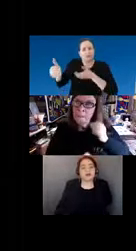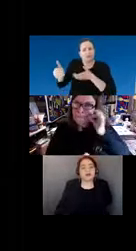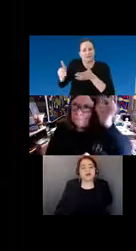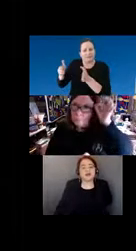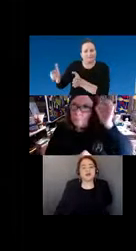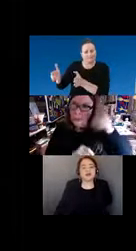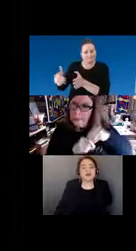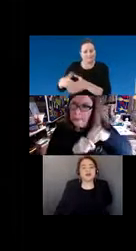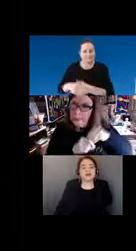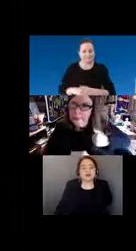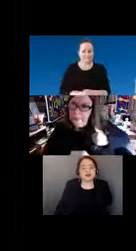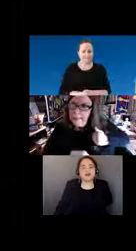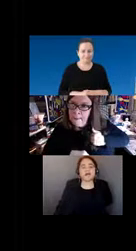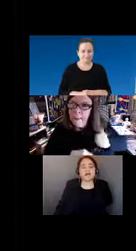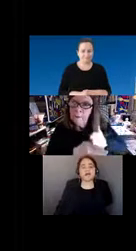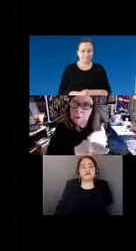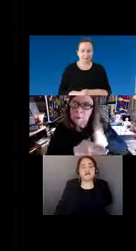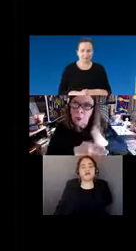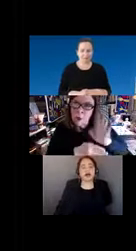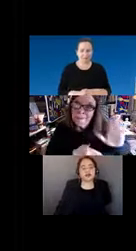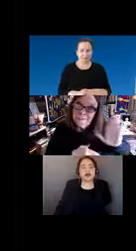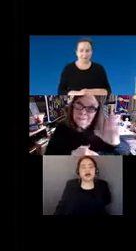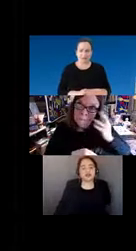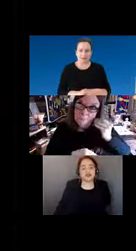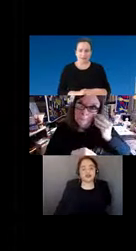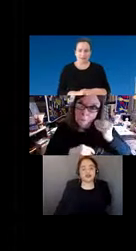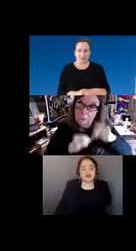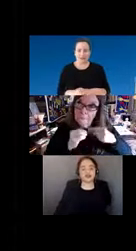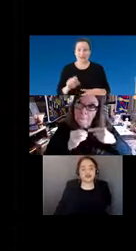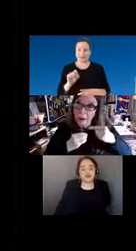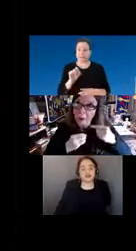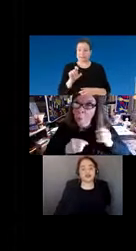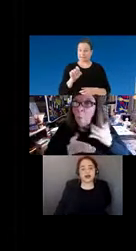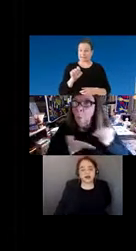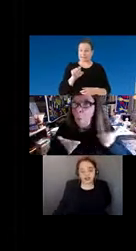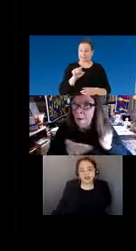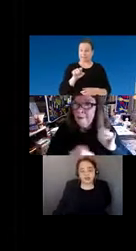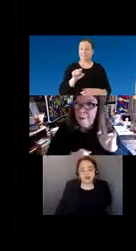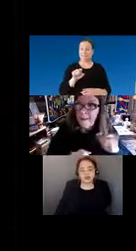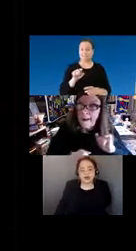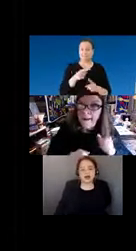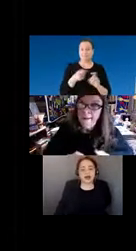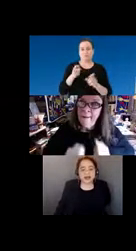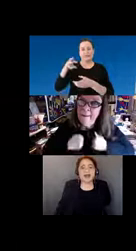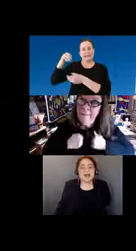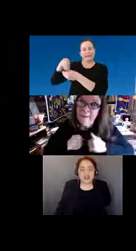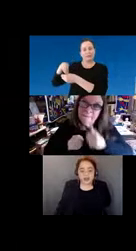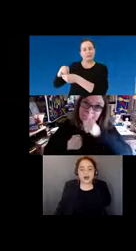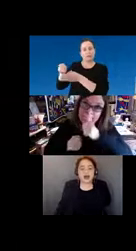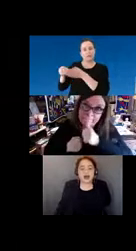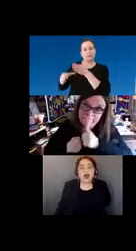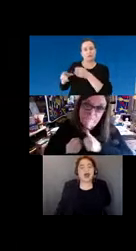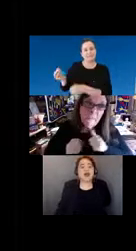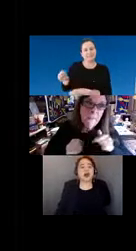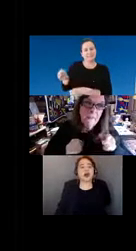This was a senior student that was a First Nation student, Indigenous student in Canada, and they